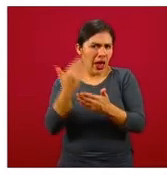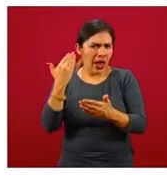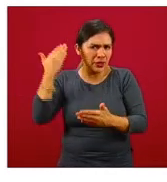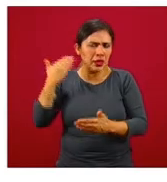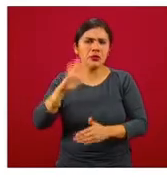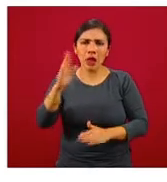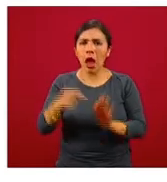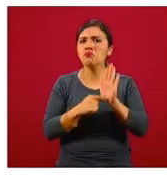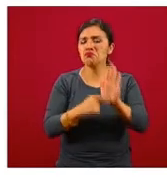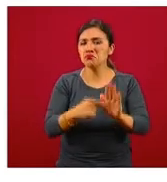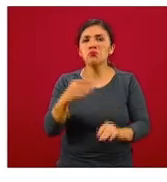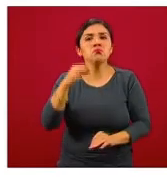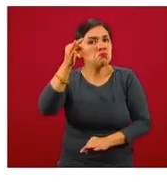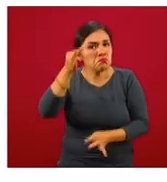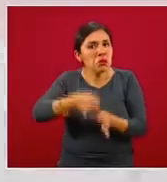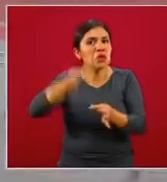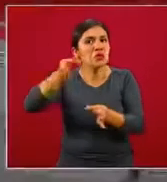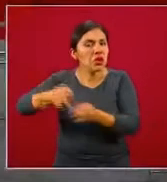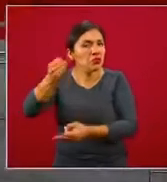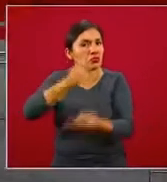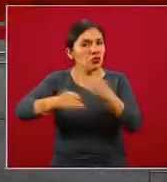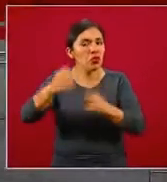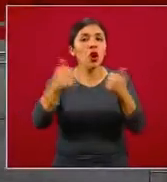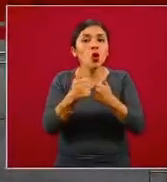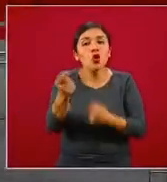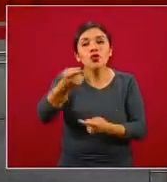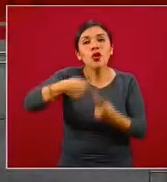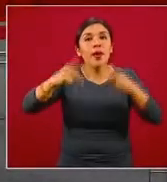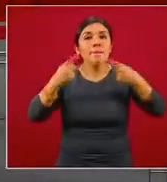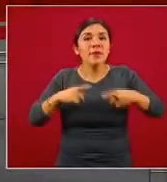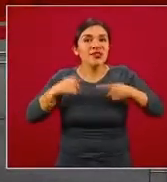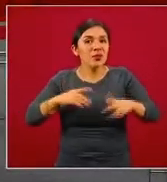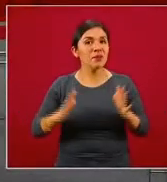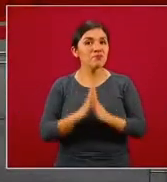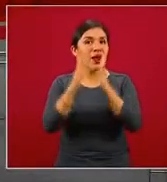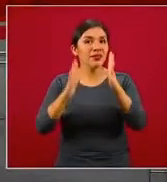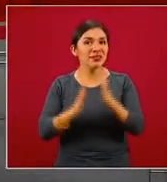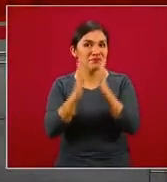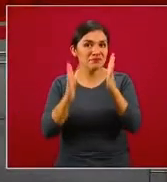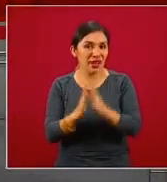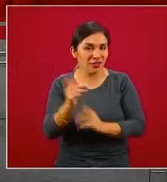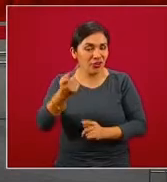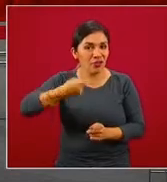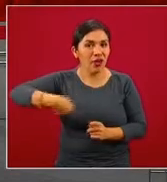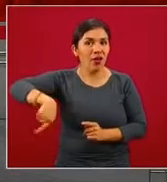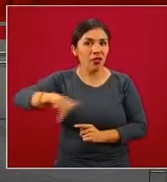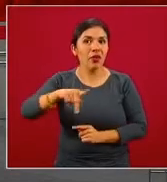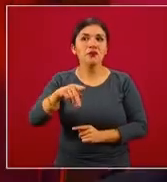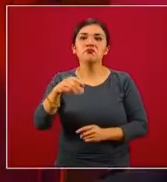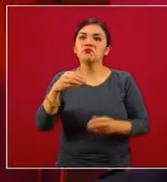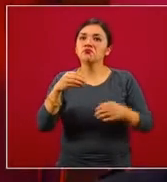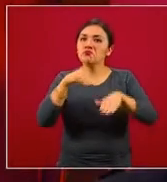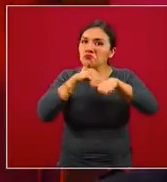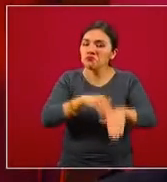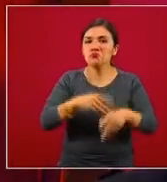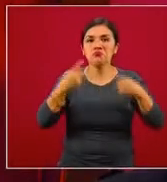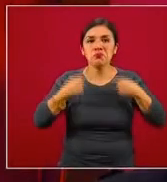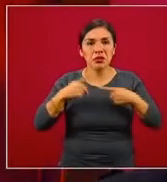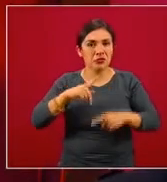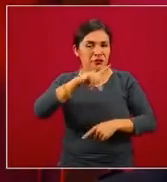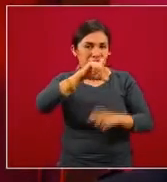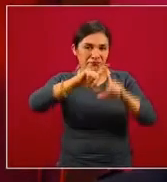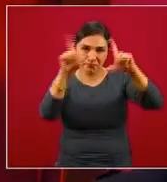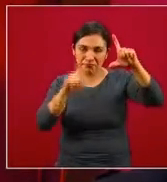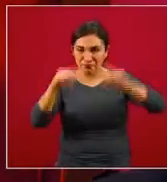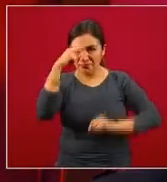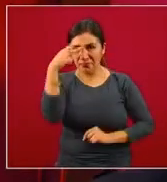other conferences, we are just so happy to have cooperation from our